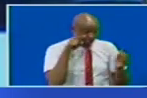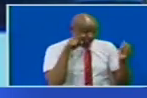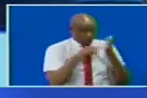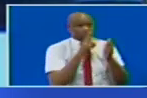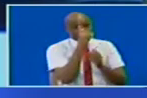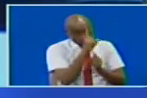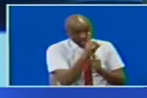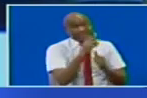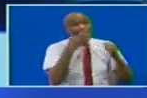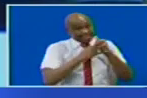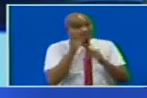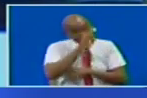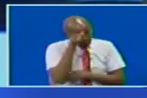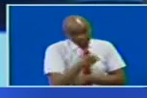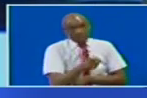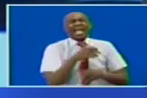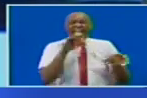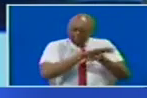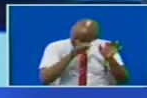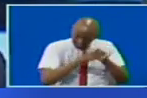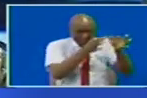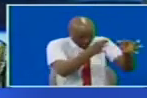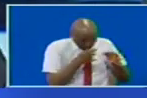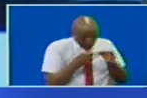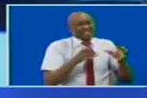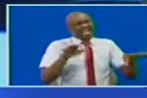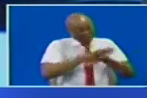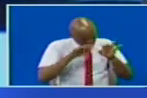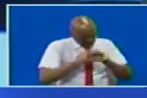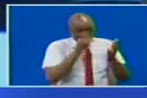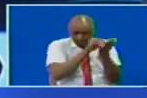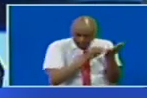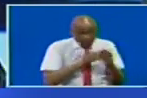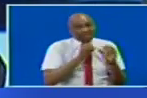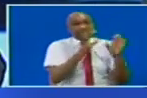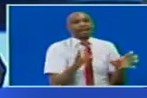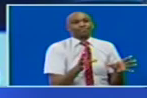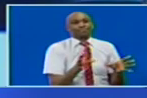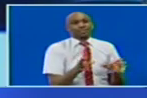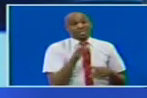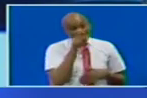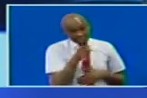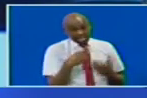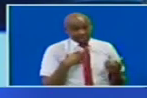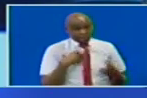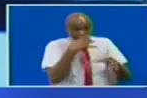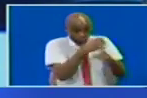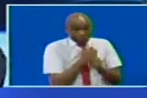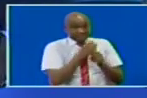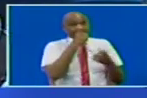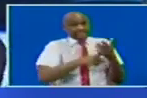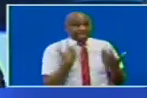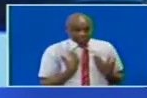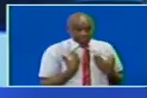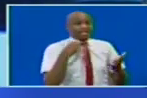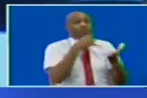billion can be accounted for fully. You'll find out that it comprises of withholding tax. It